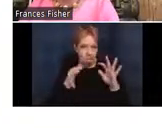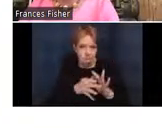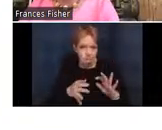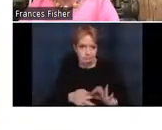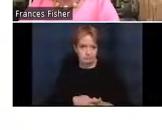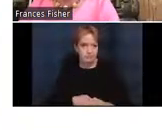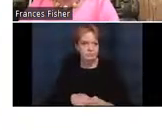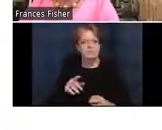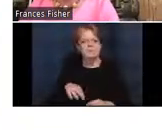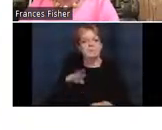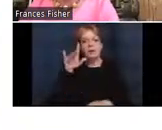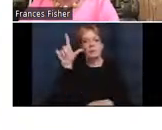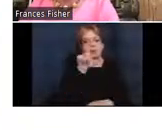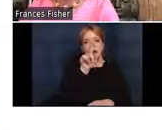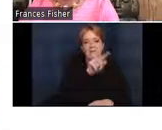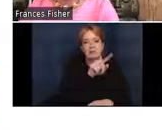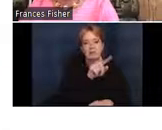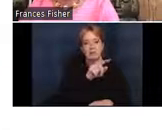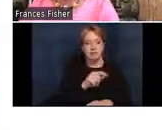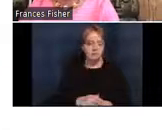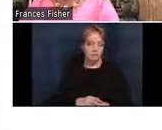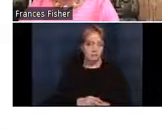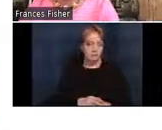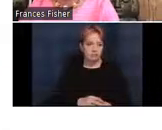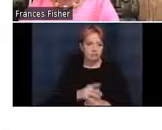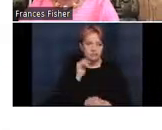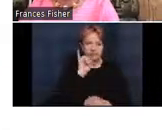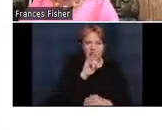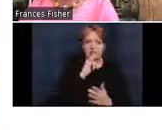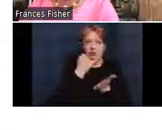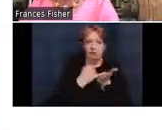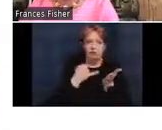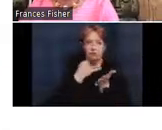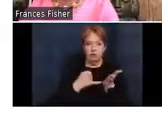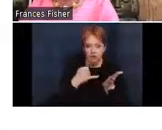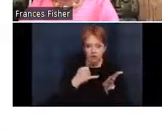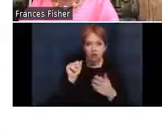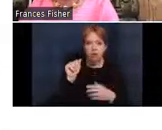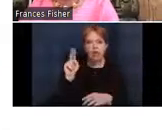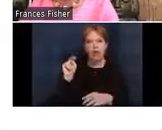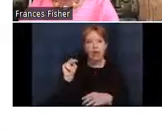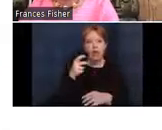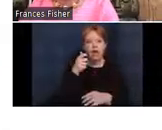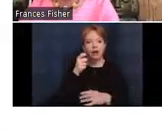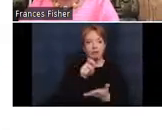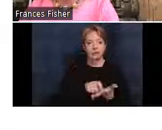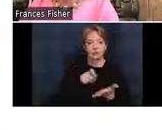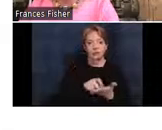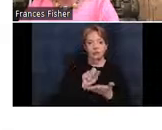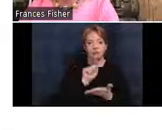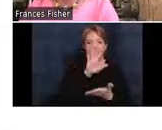one in the top left was a drawing that Ann had written in a letter to a friend